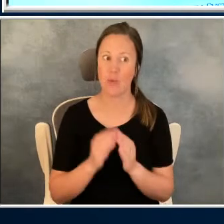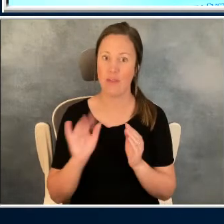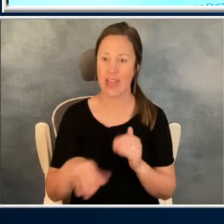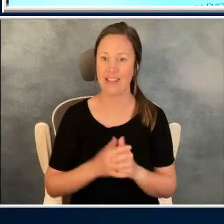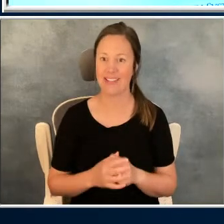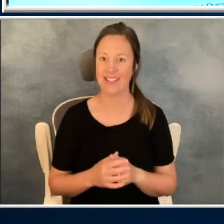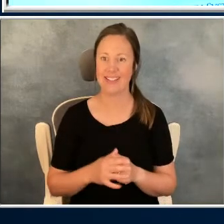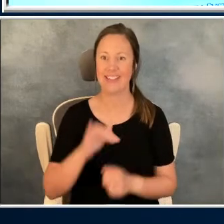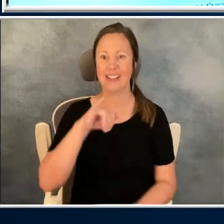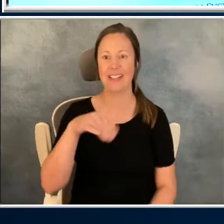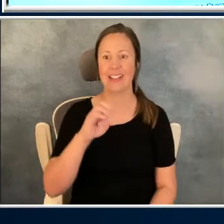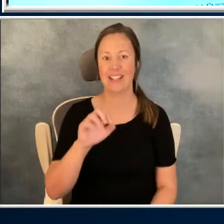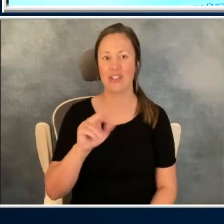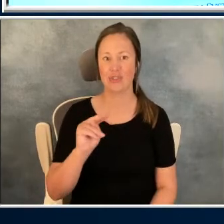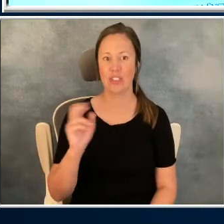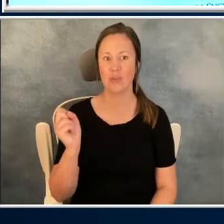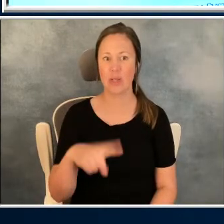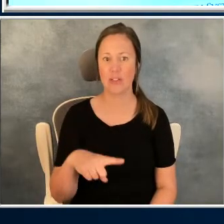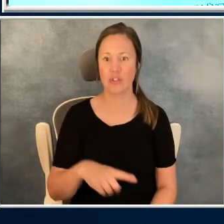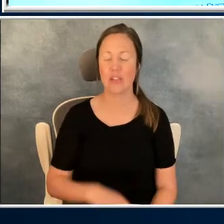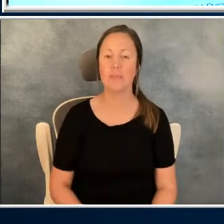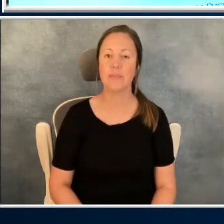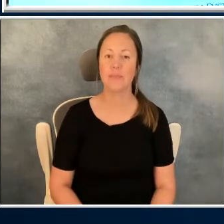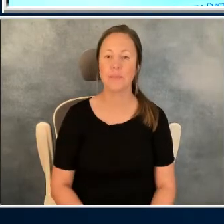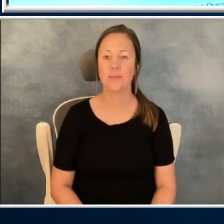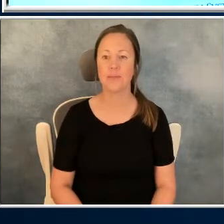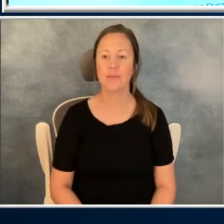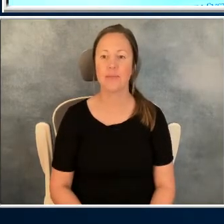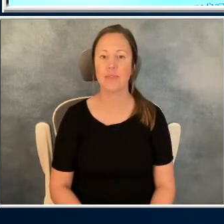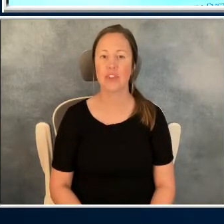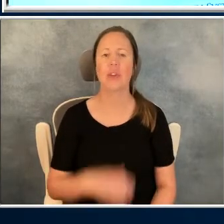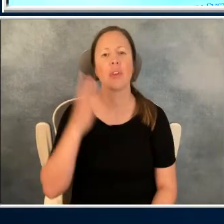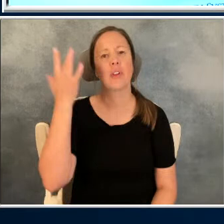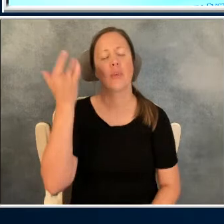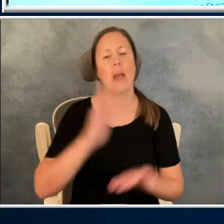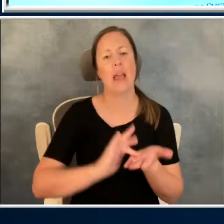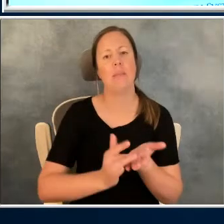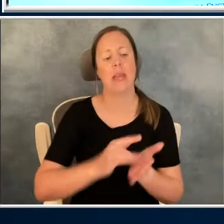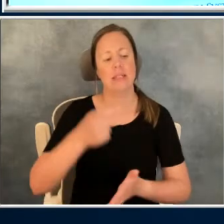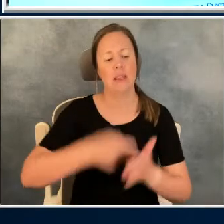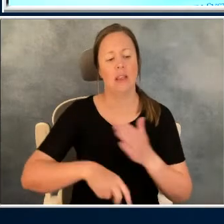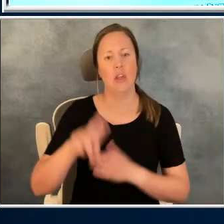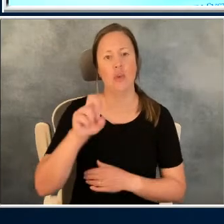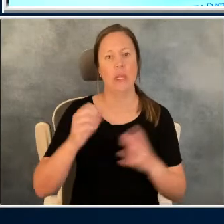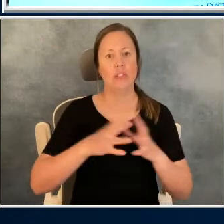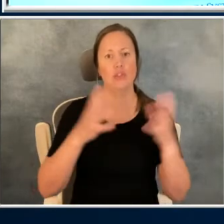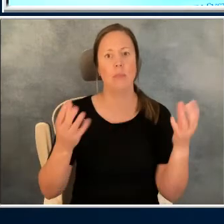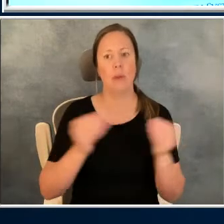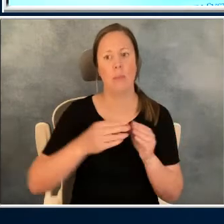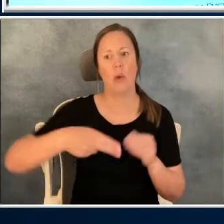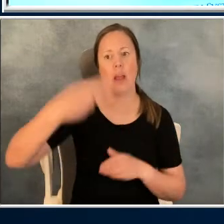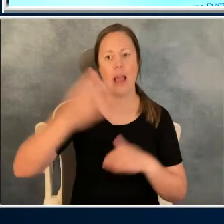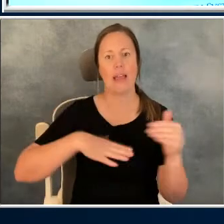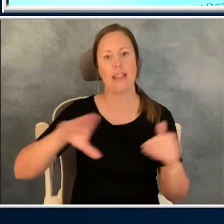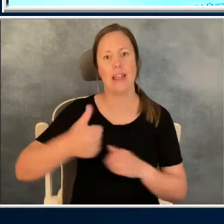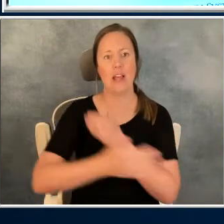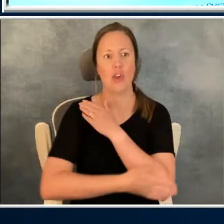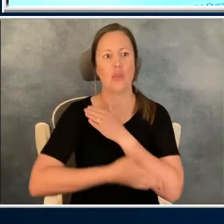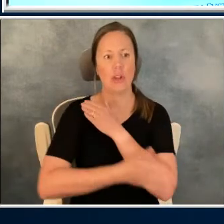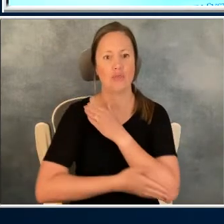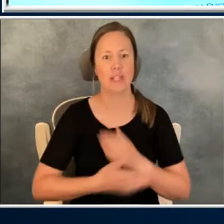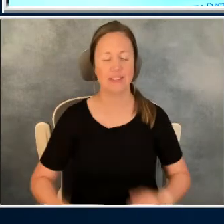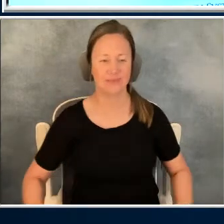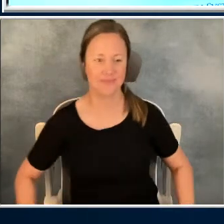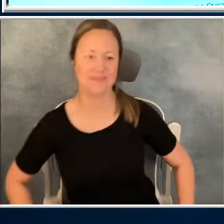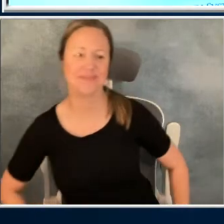a question. Jean wants to know, a great question, why are drug costs in the U.S. so much higher than in other countries? Ooh, that's a great question. That